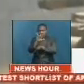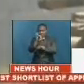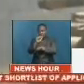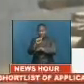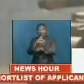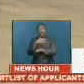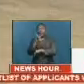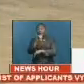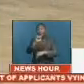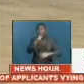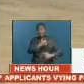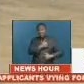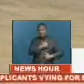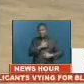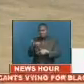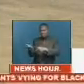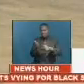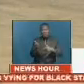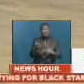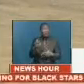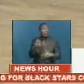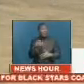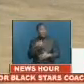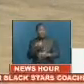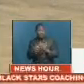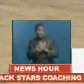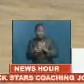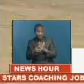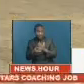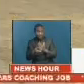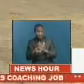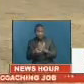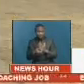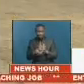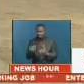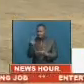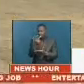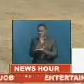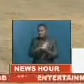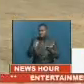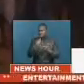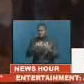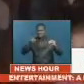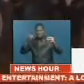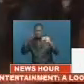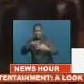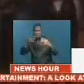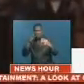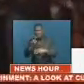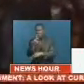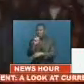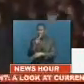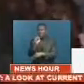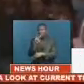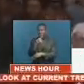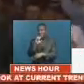allowing IS to traffic oil from oil fields it has captured. 3 weeks of fighting over Kobani has cost the